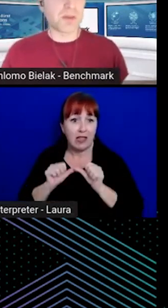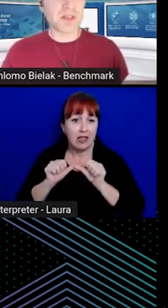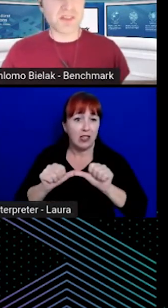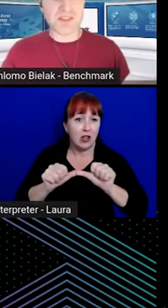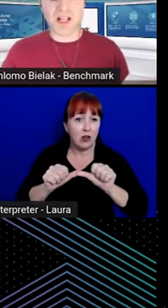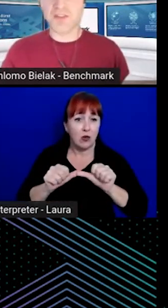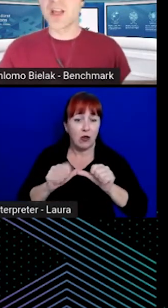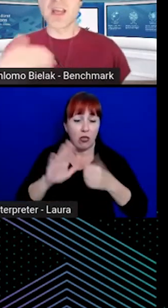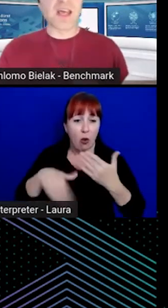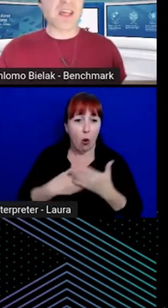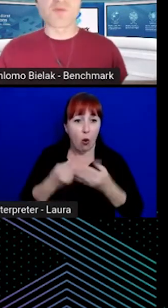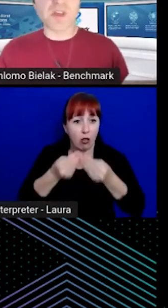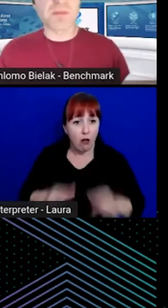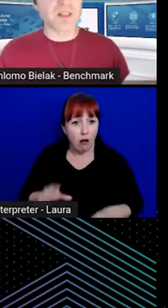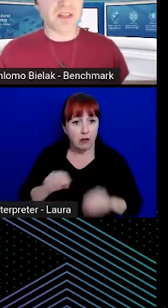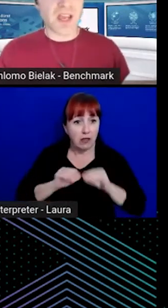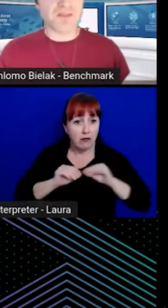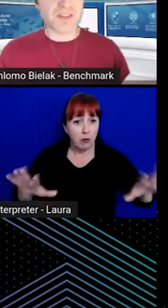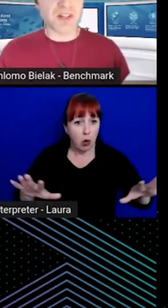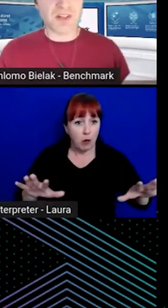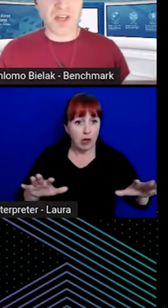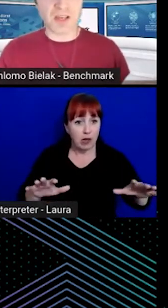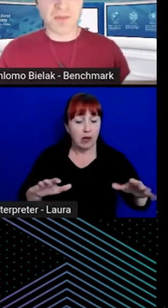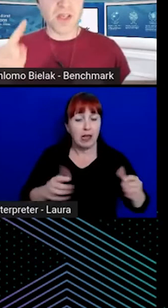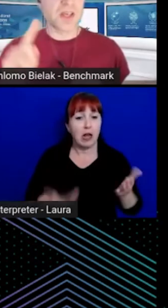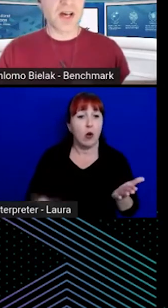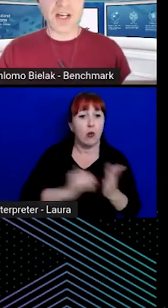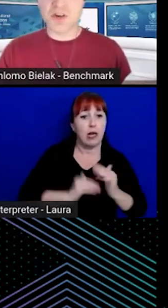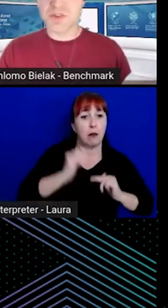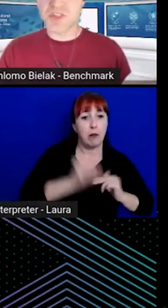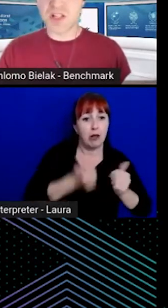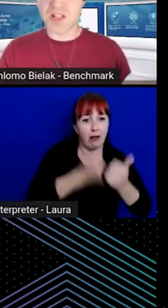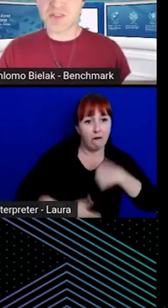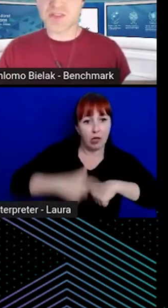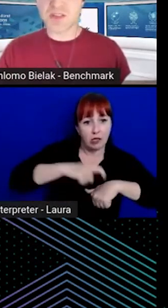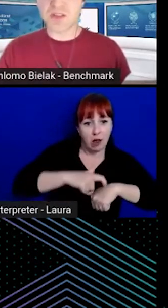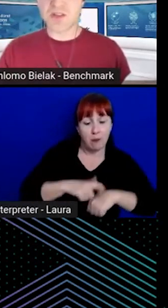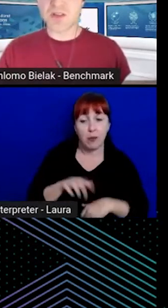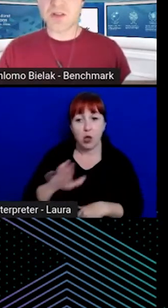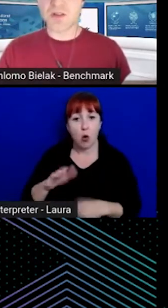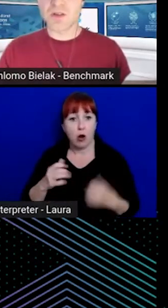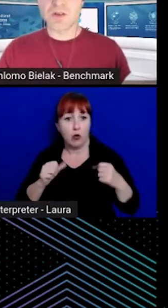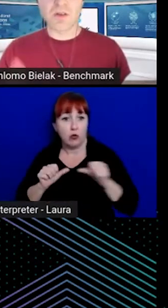your deployment itself and then rebuild it every single time. Higher resilience,